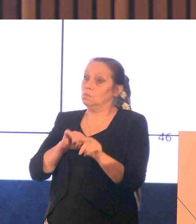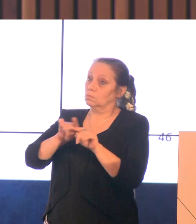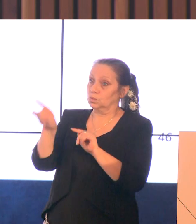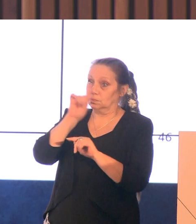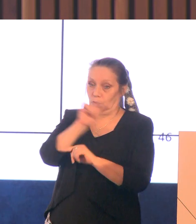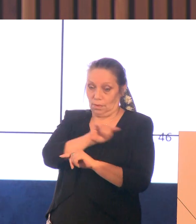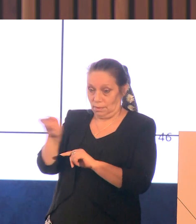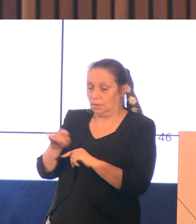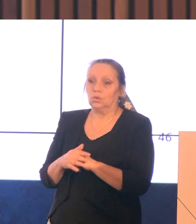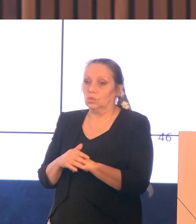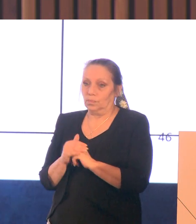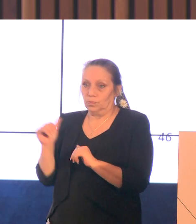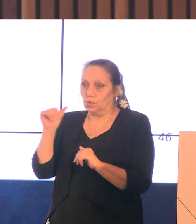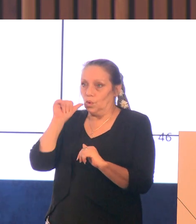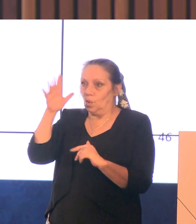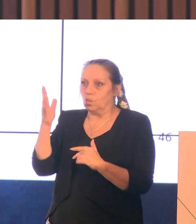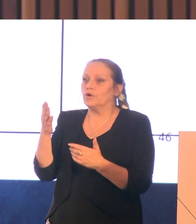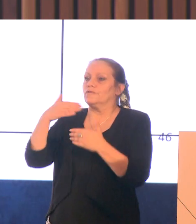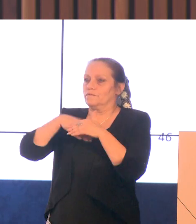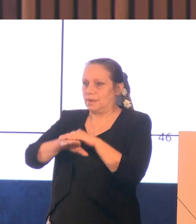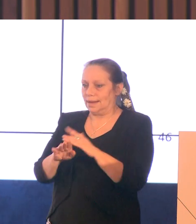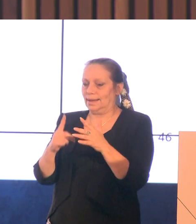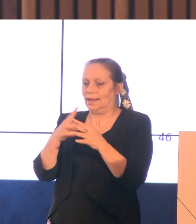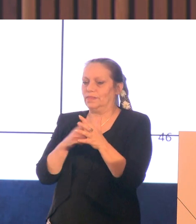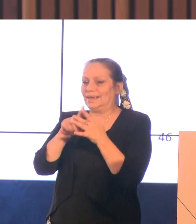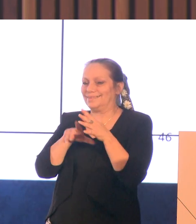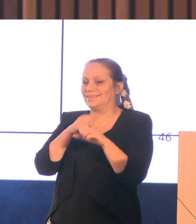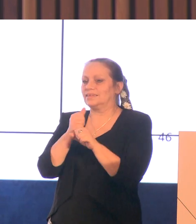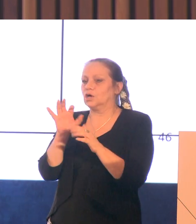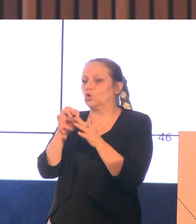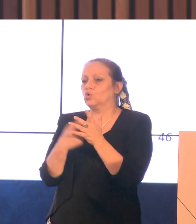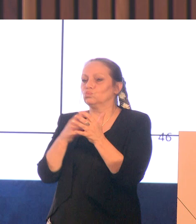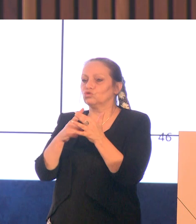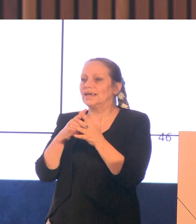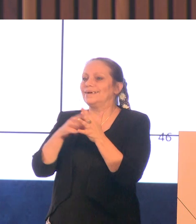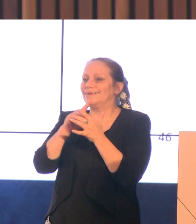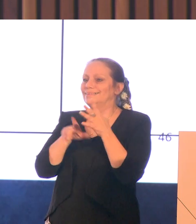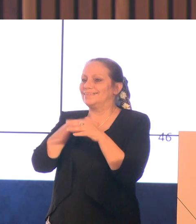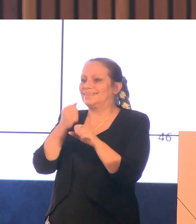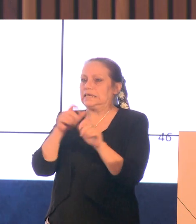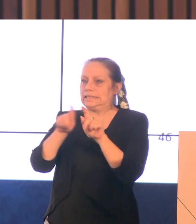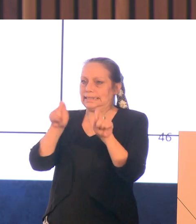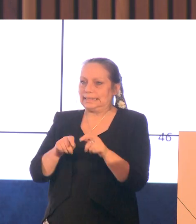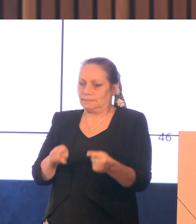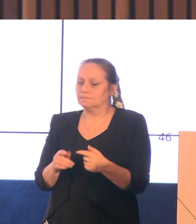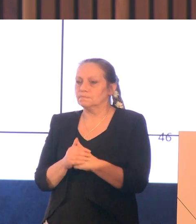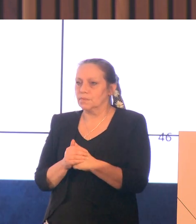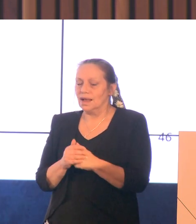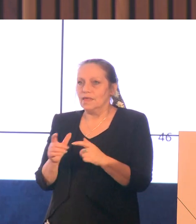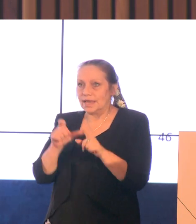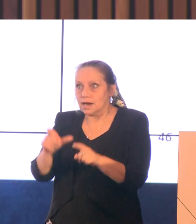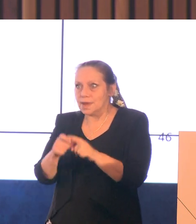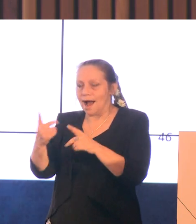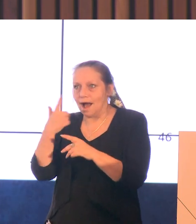those people, will not have been in one of the pre-existing state systems. So they're going to be much harder to